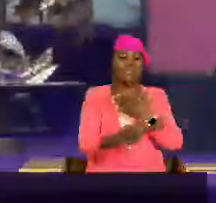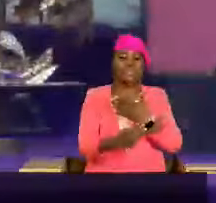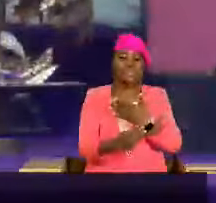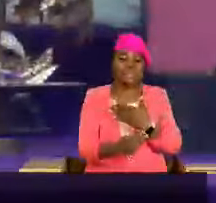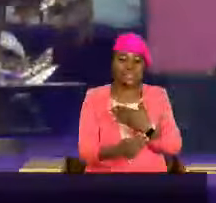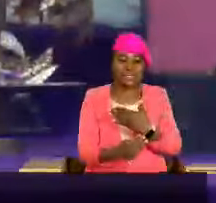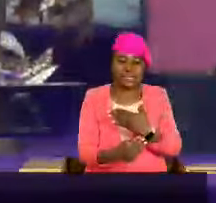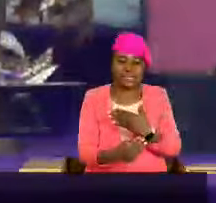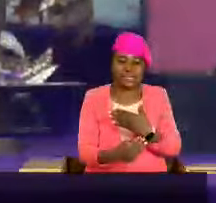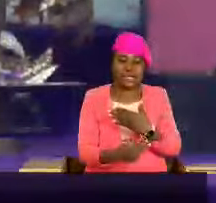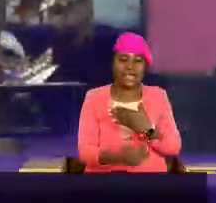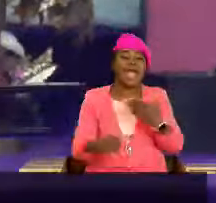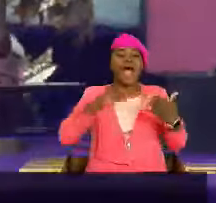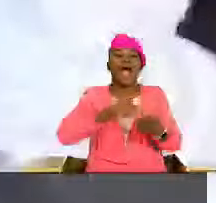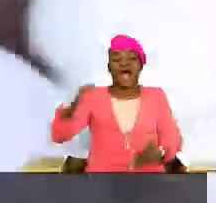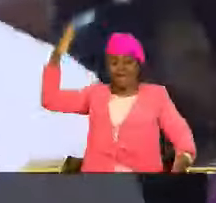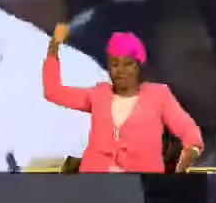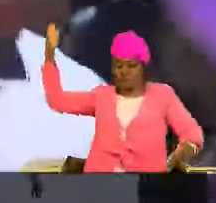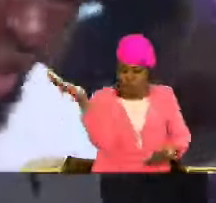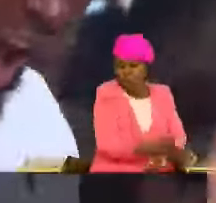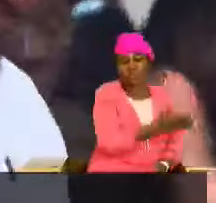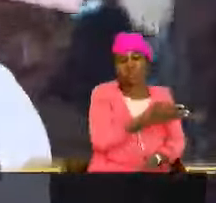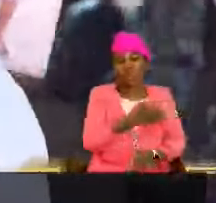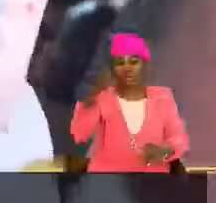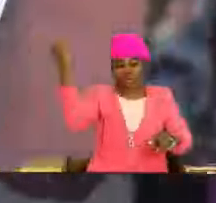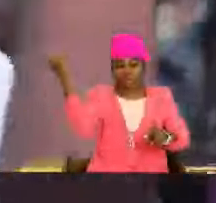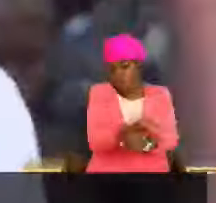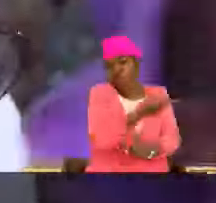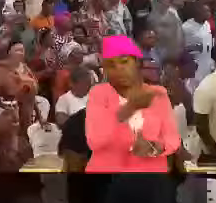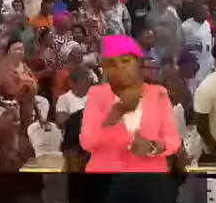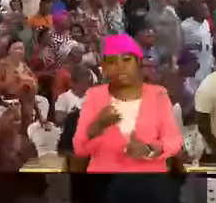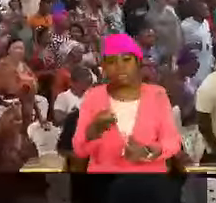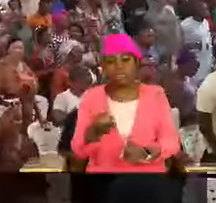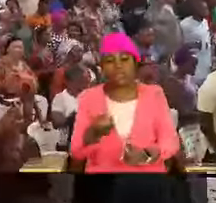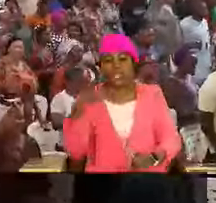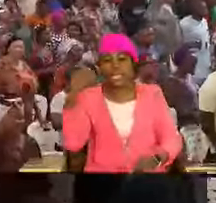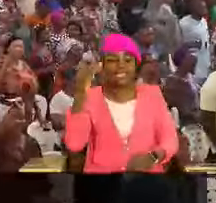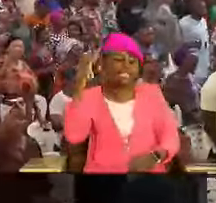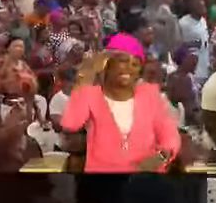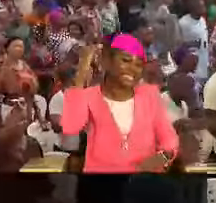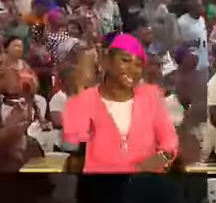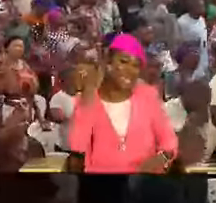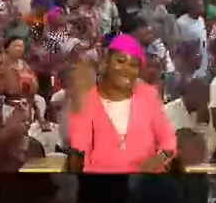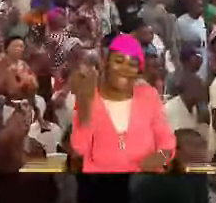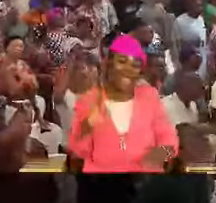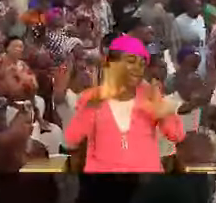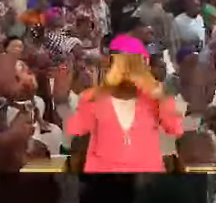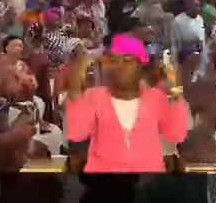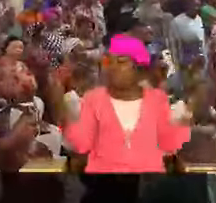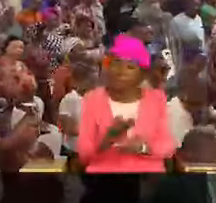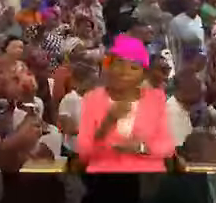judgment cut off the head of family